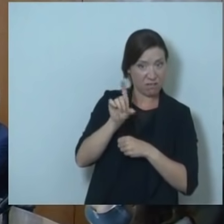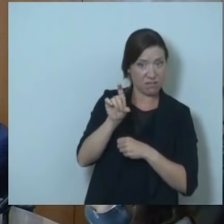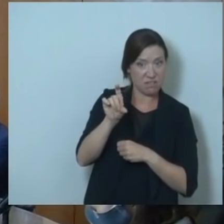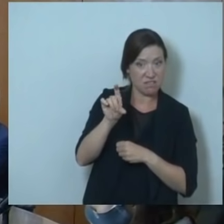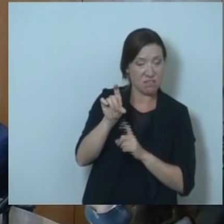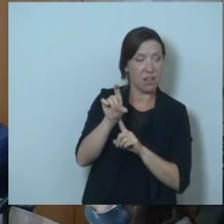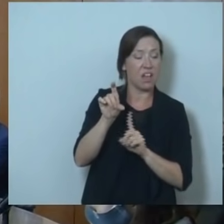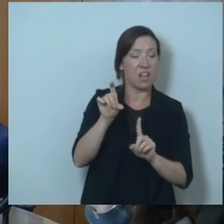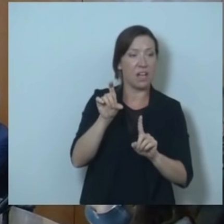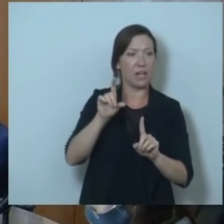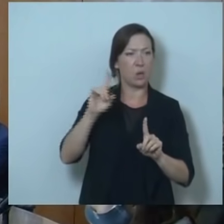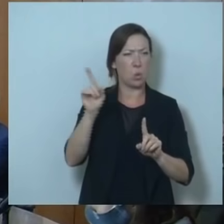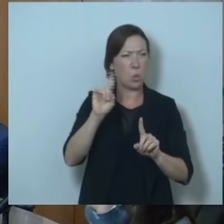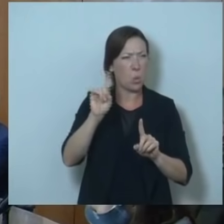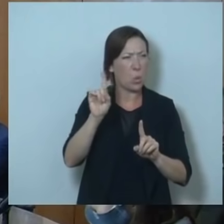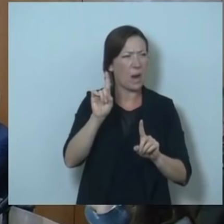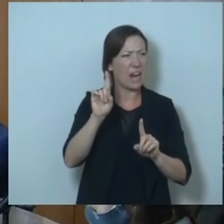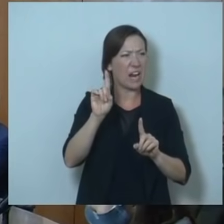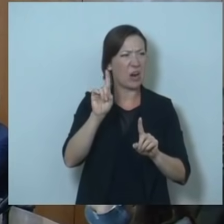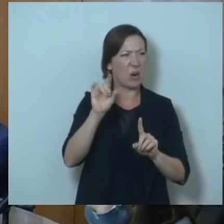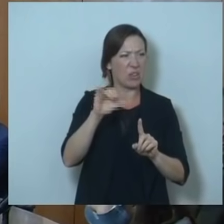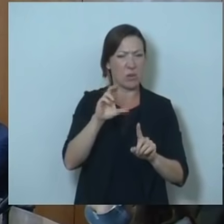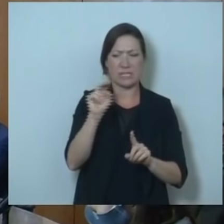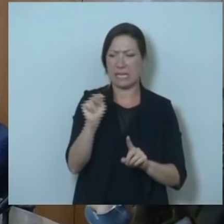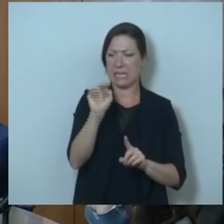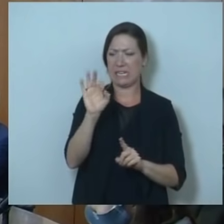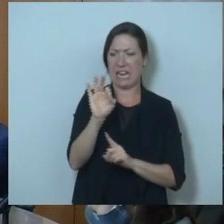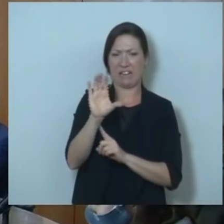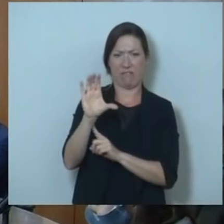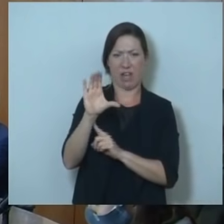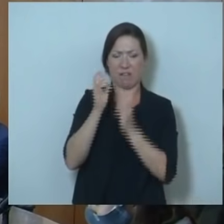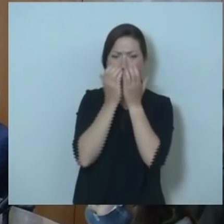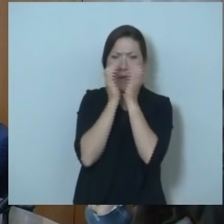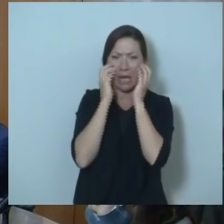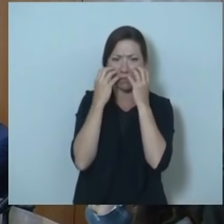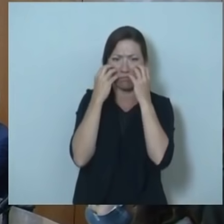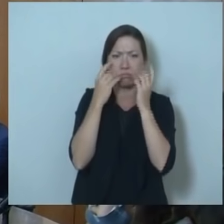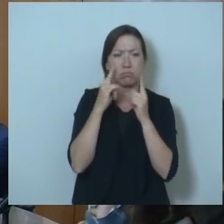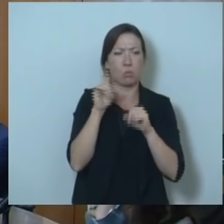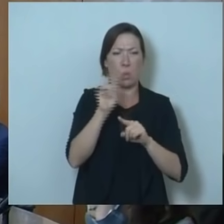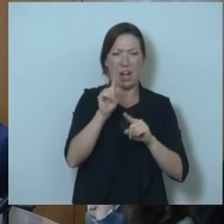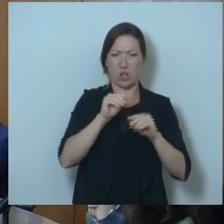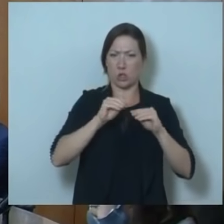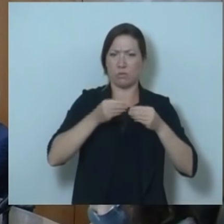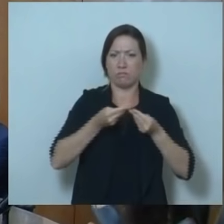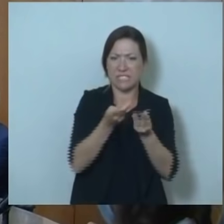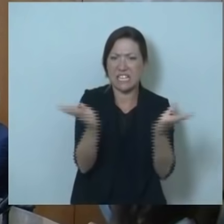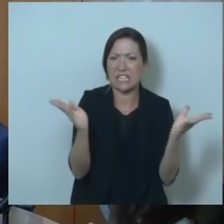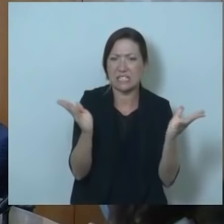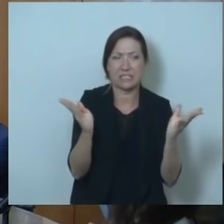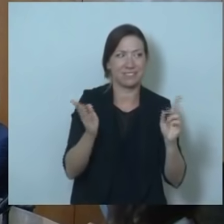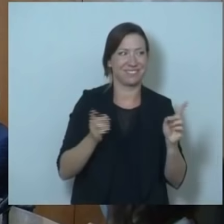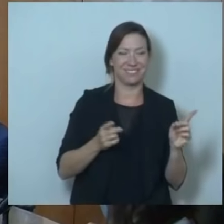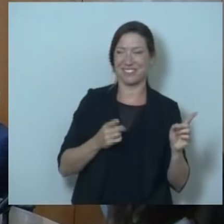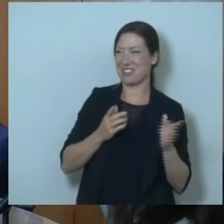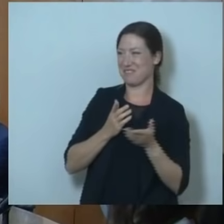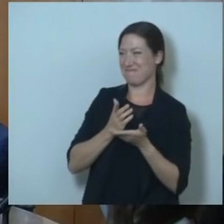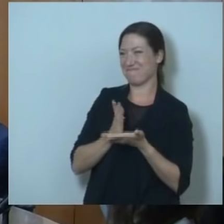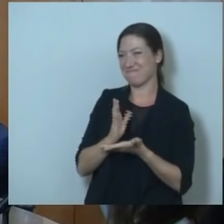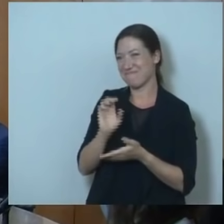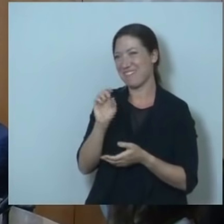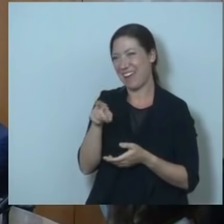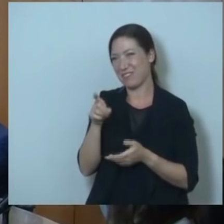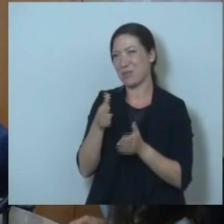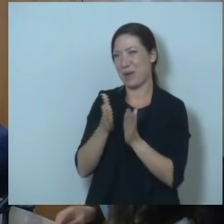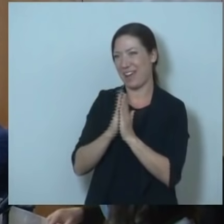local governments have these masks been sent so far? All right, so I'm going to have to ask, he's doing it already, Dr. Scrace is sort